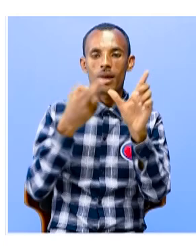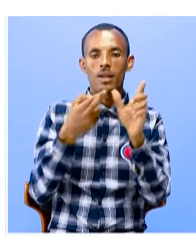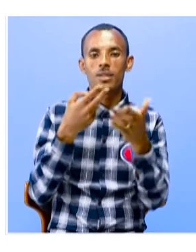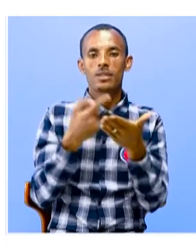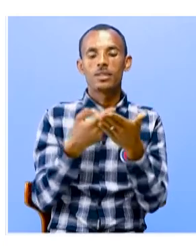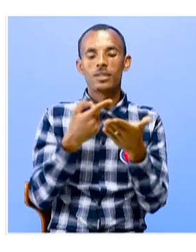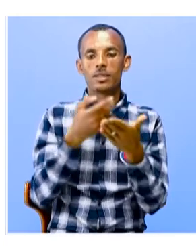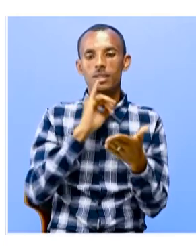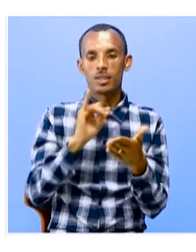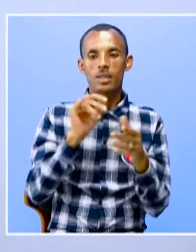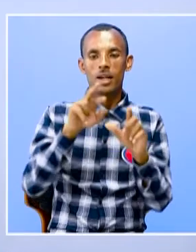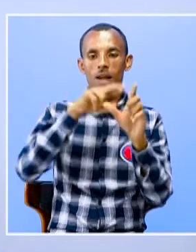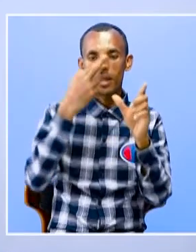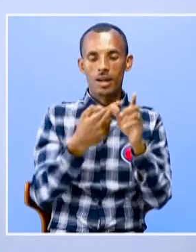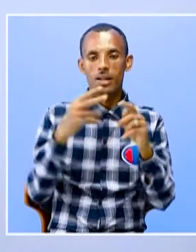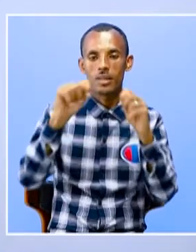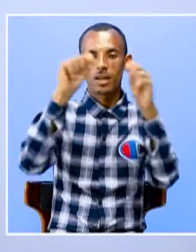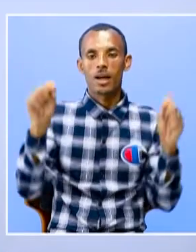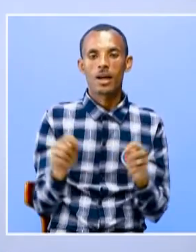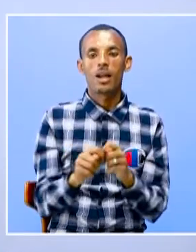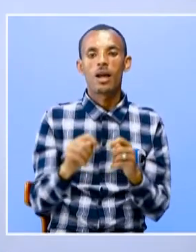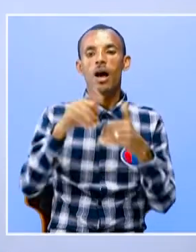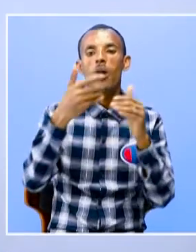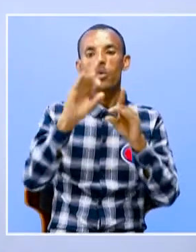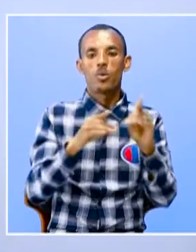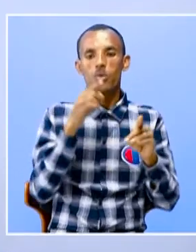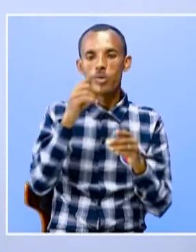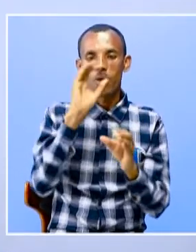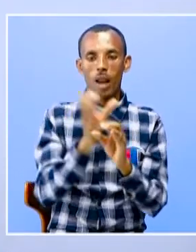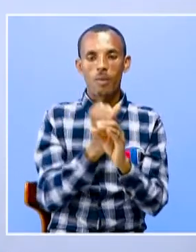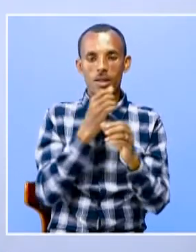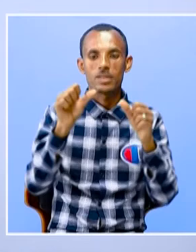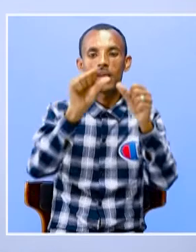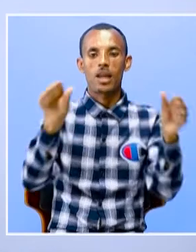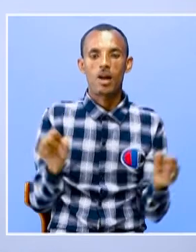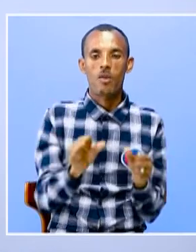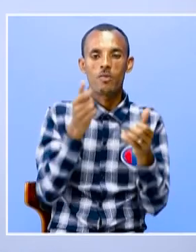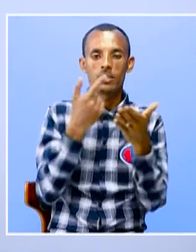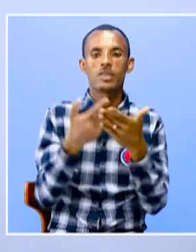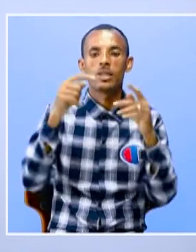this right angle triangle. So how do you calculate the area of this triangle?